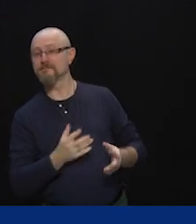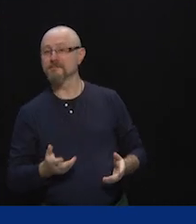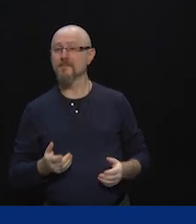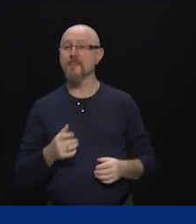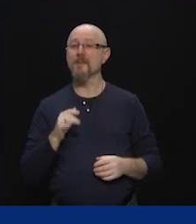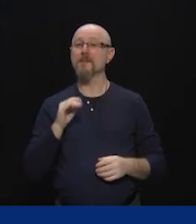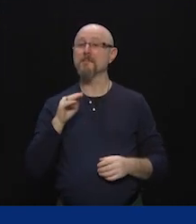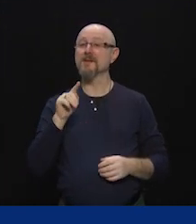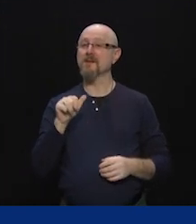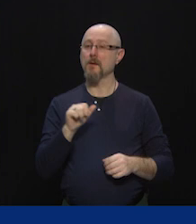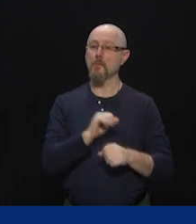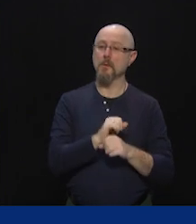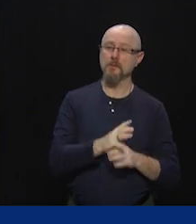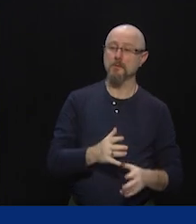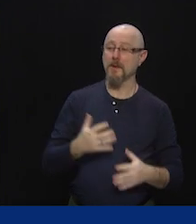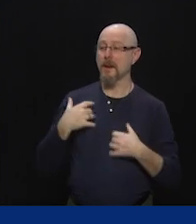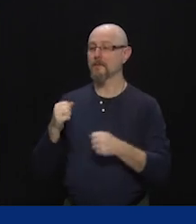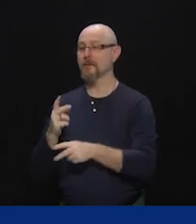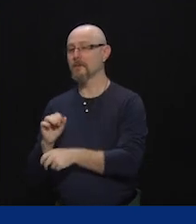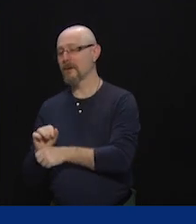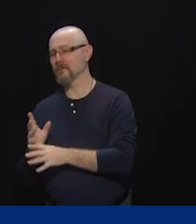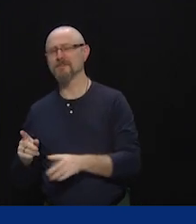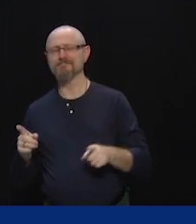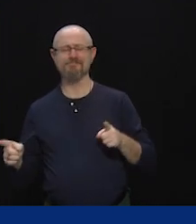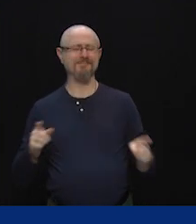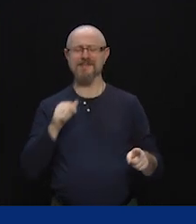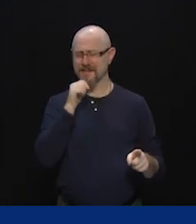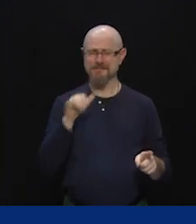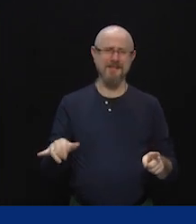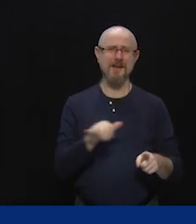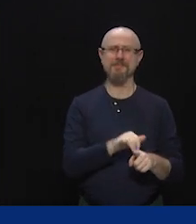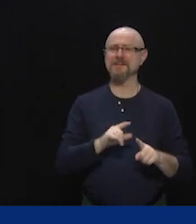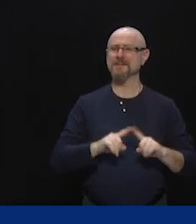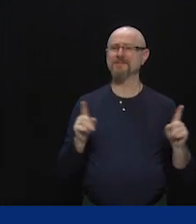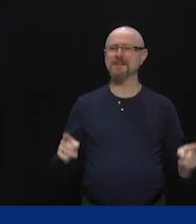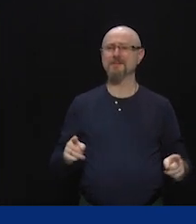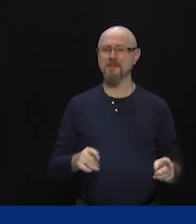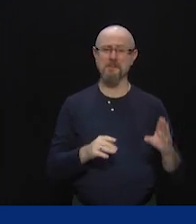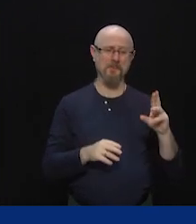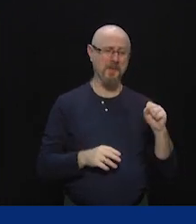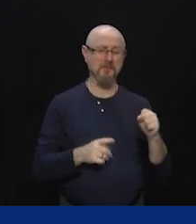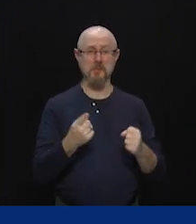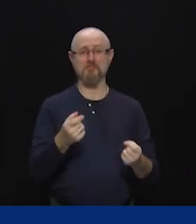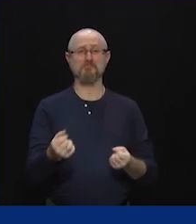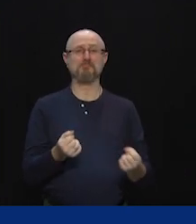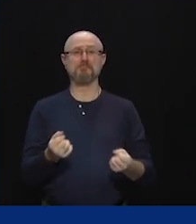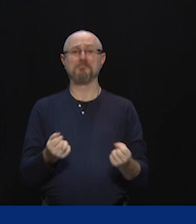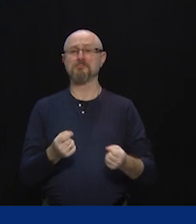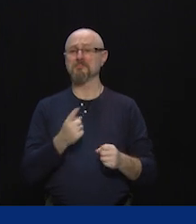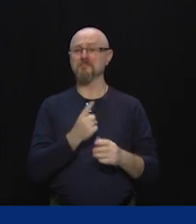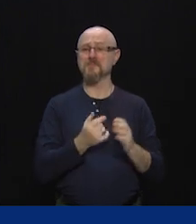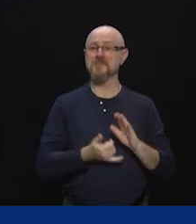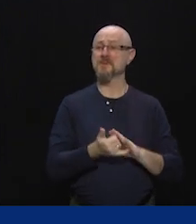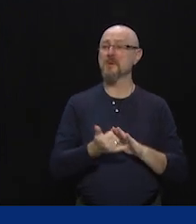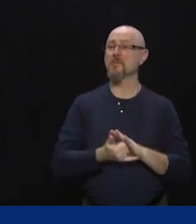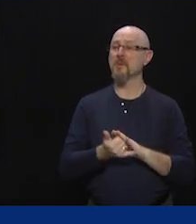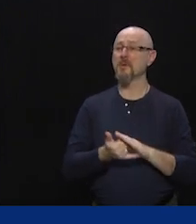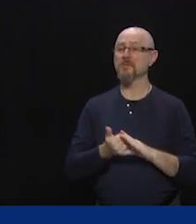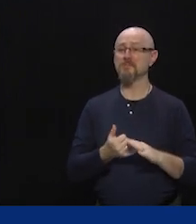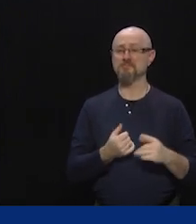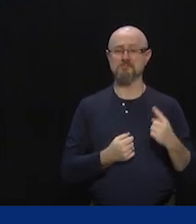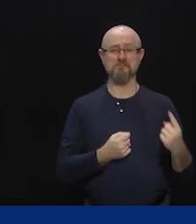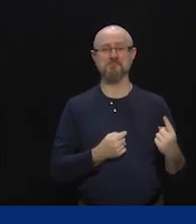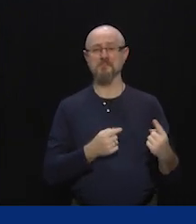workers, the people who drive the buses are isolated. If you're operating a train, you're isolated. even a toll collector